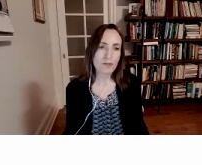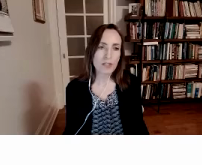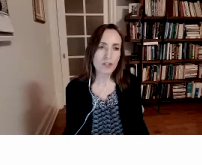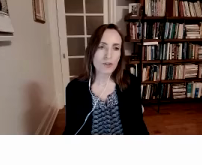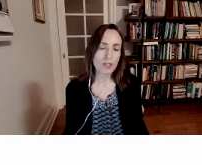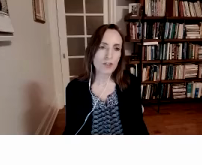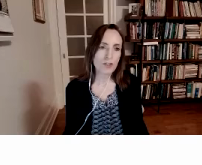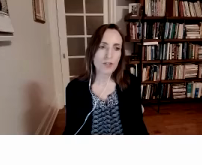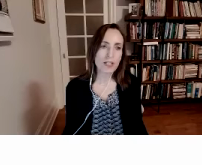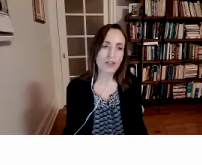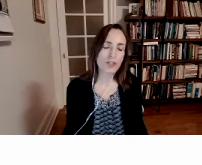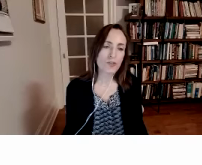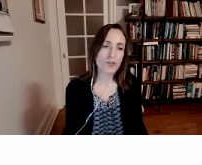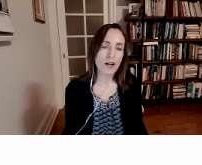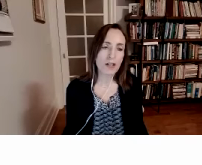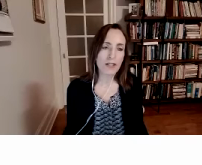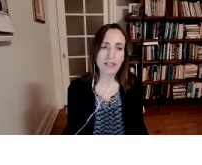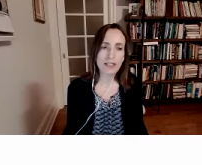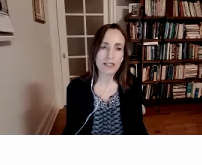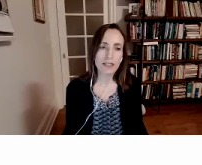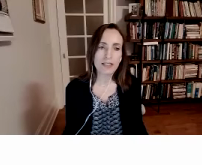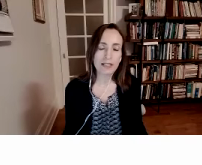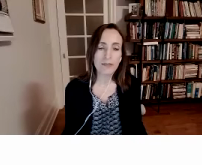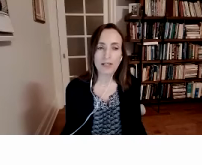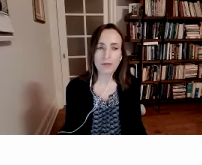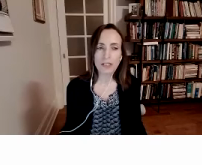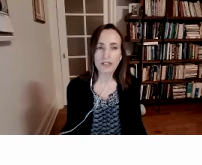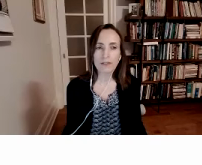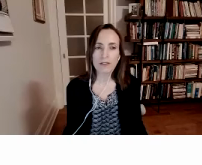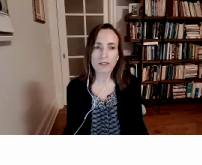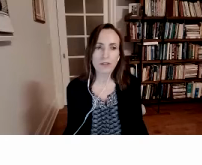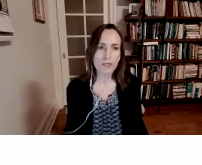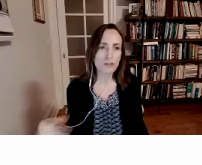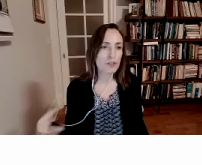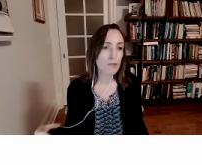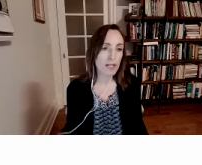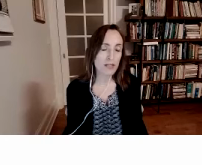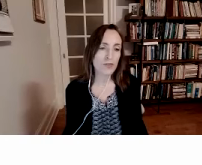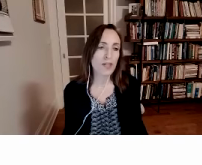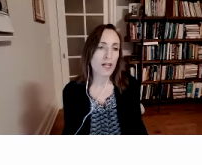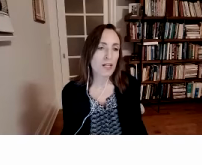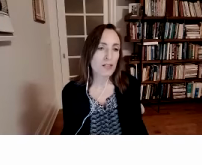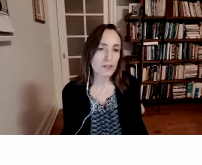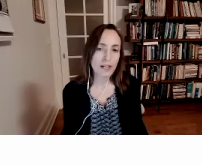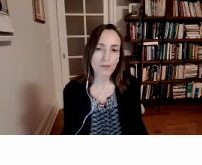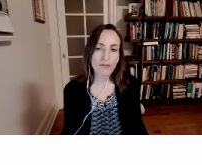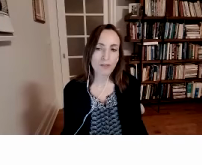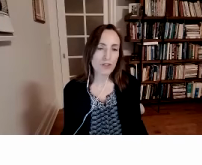scheme, information structure distinctions are annotated in three different domains.